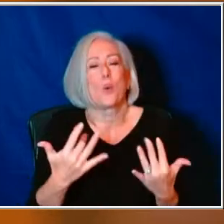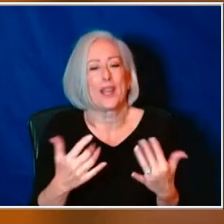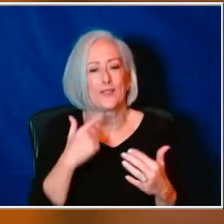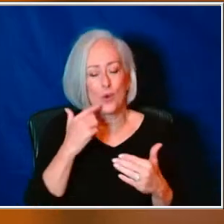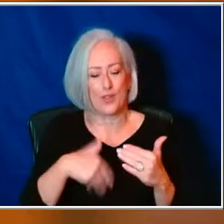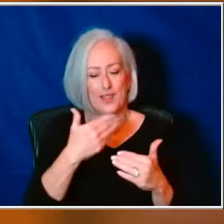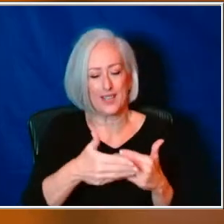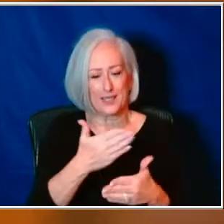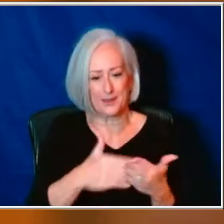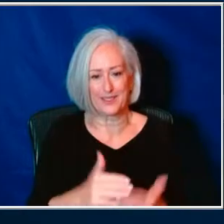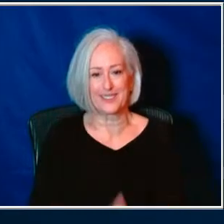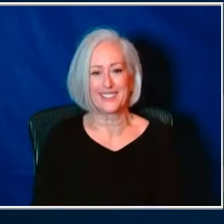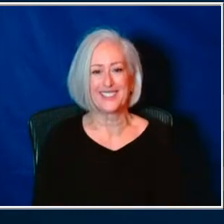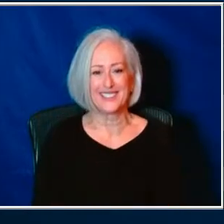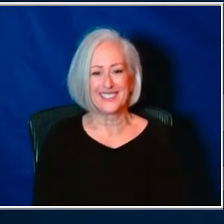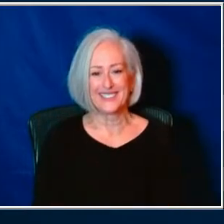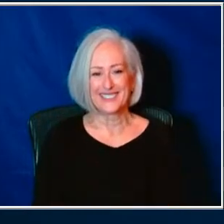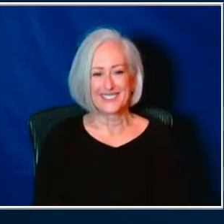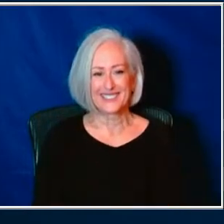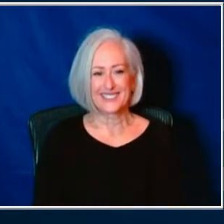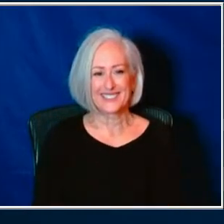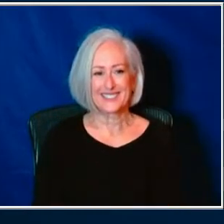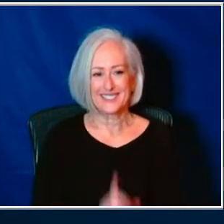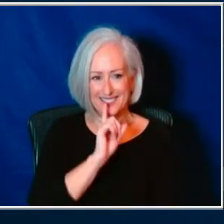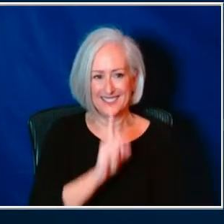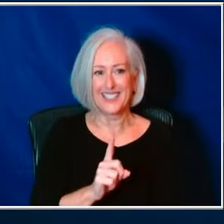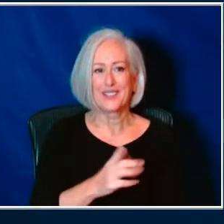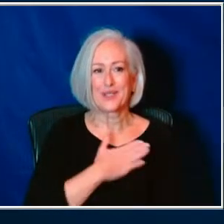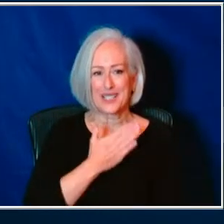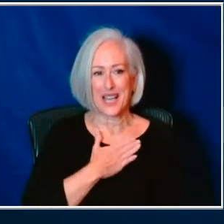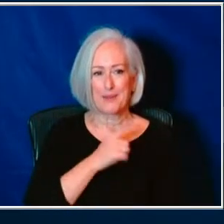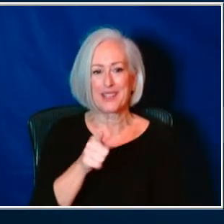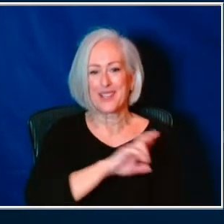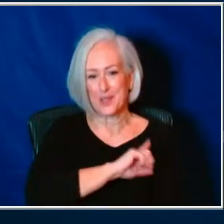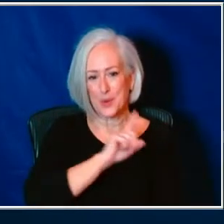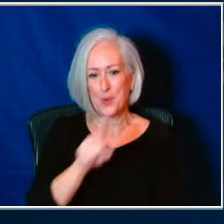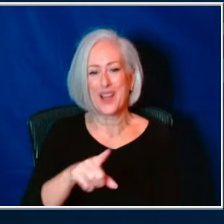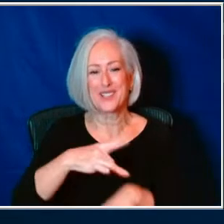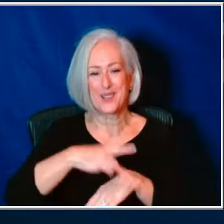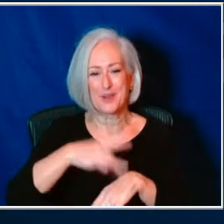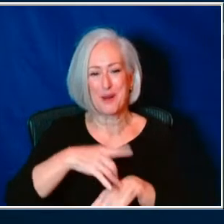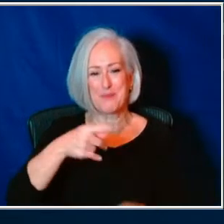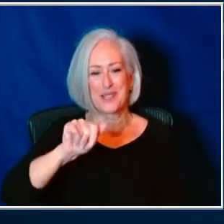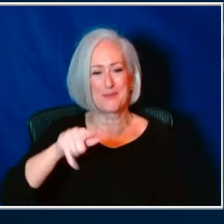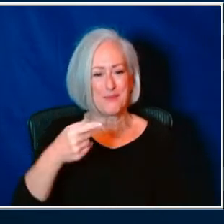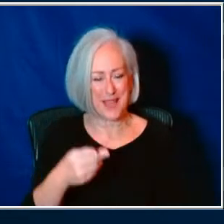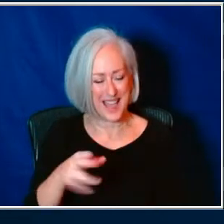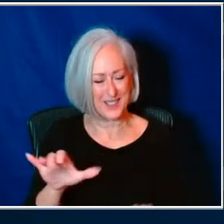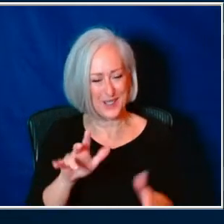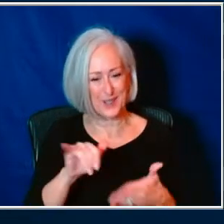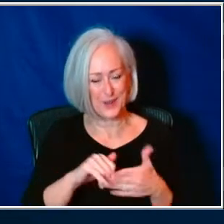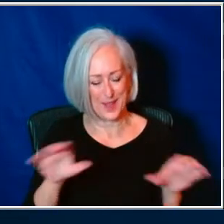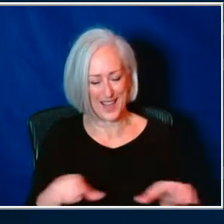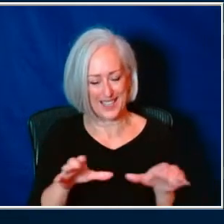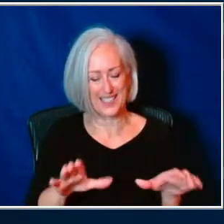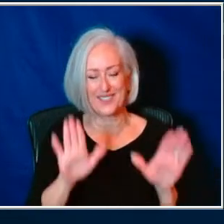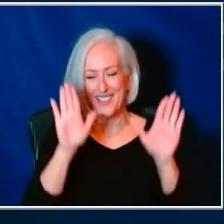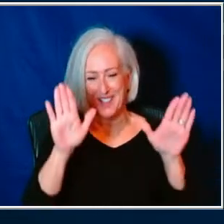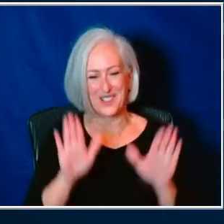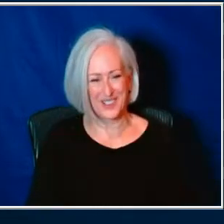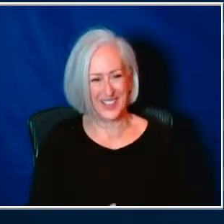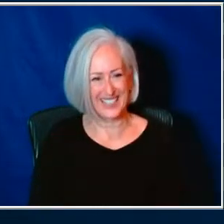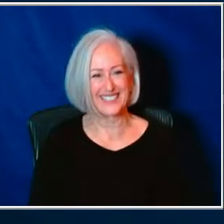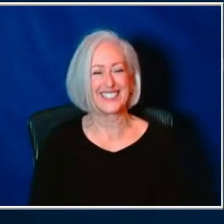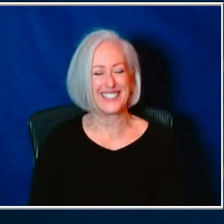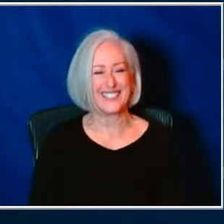step. And I'm really glad you got to go to that pumpkin patch and do things like that. That's awesome. And